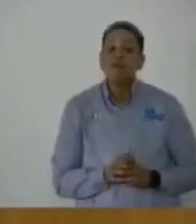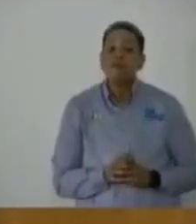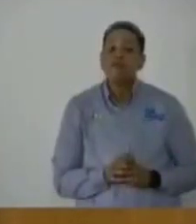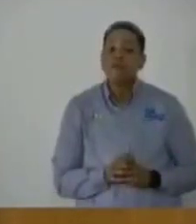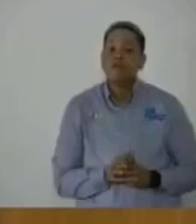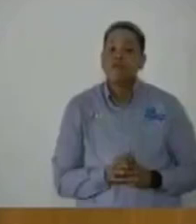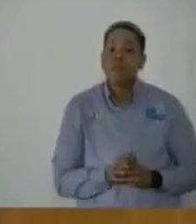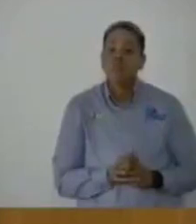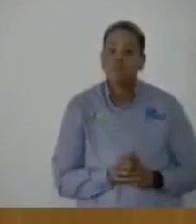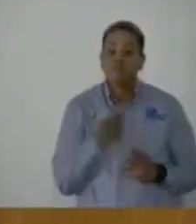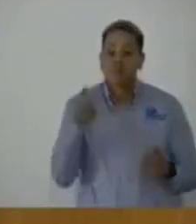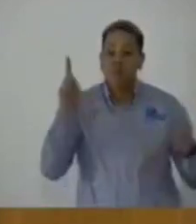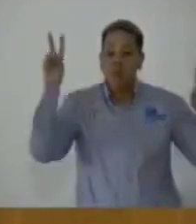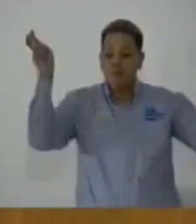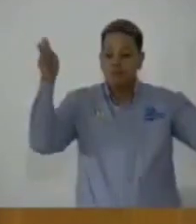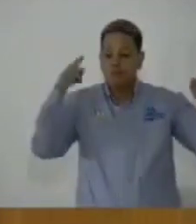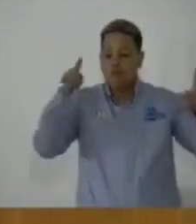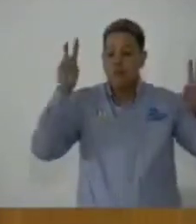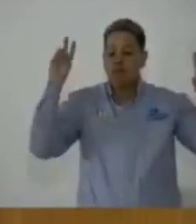No, this is a quote.